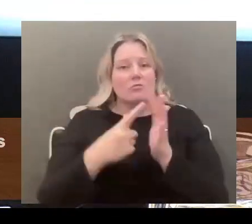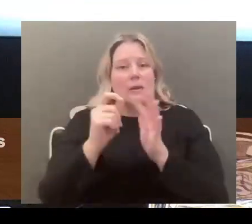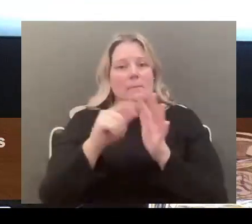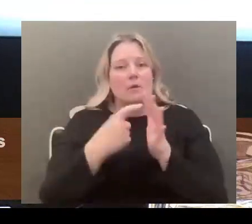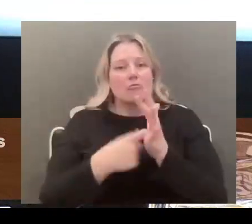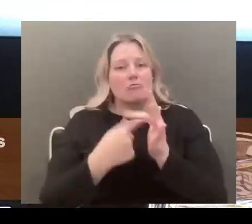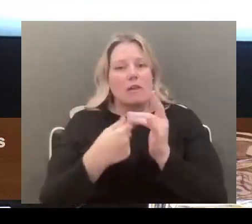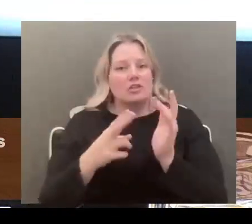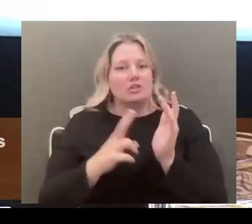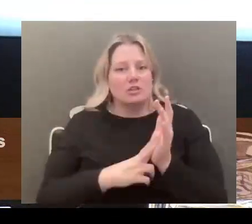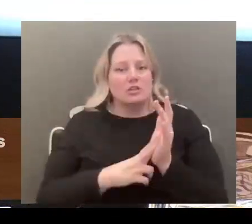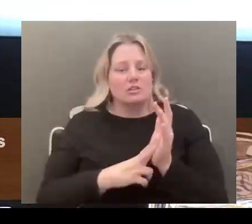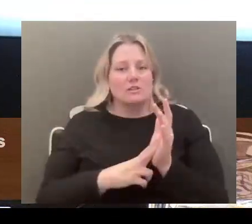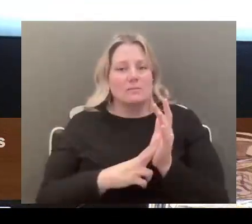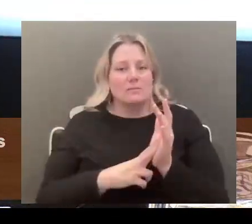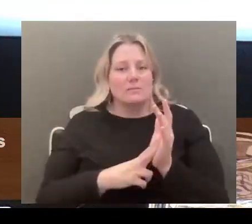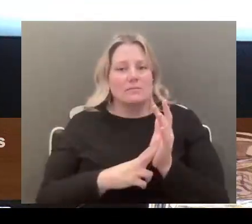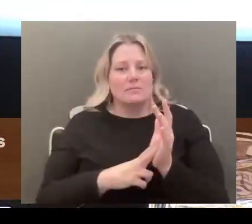that's when we'll be.